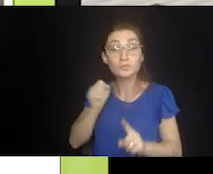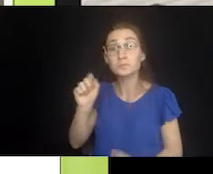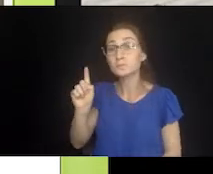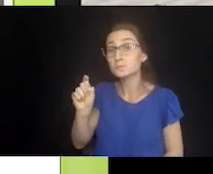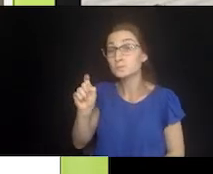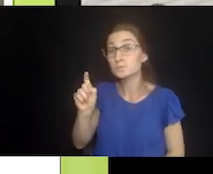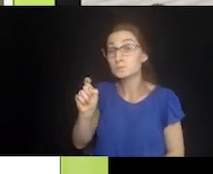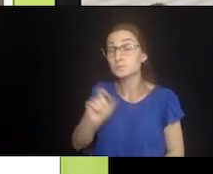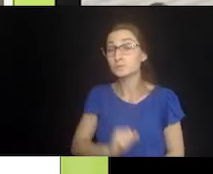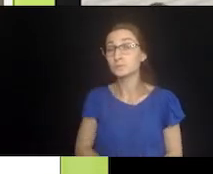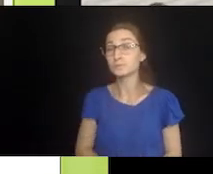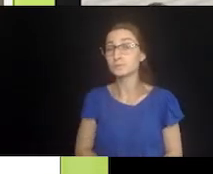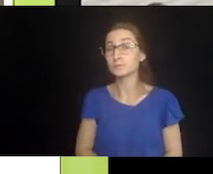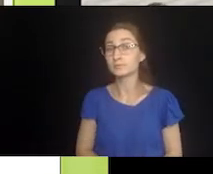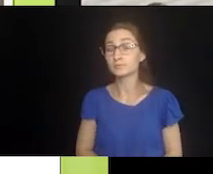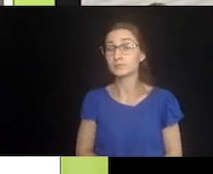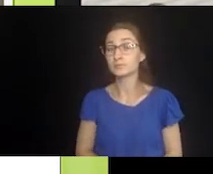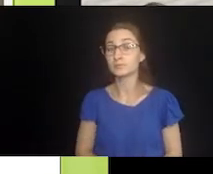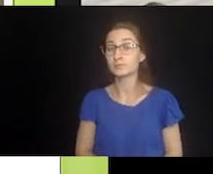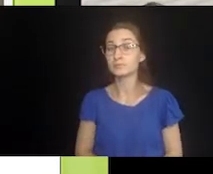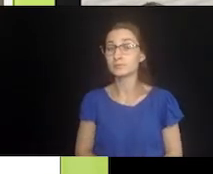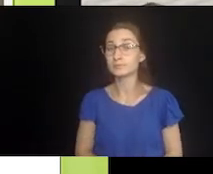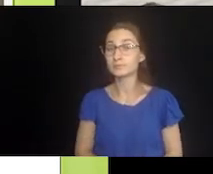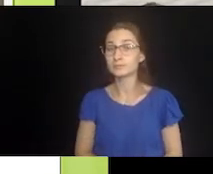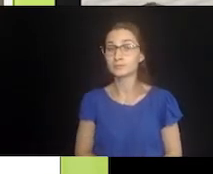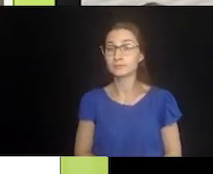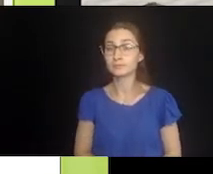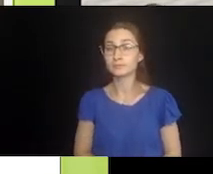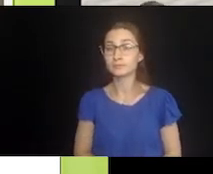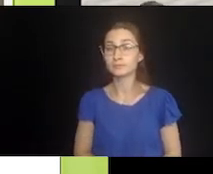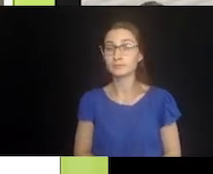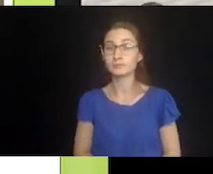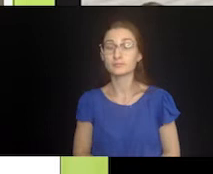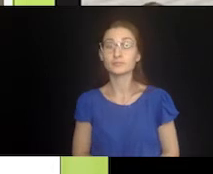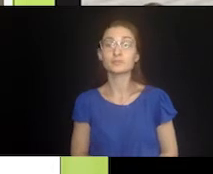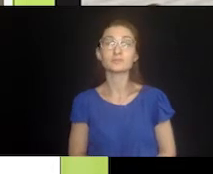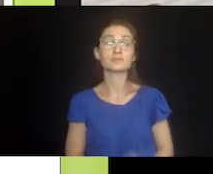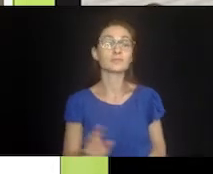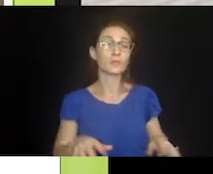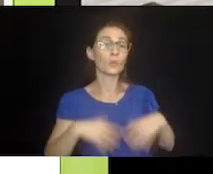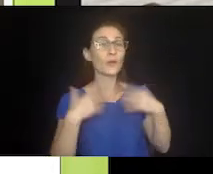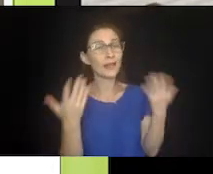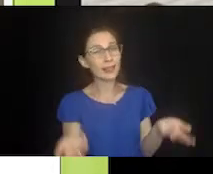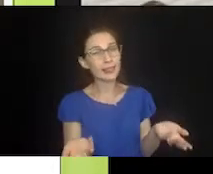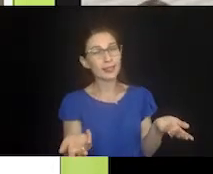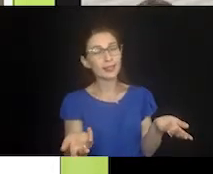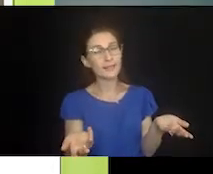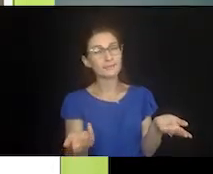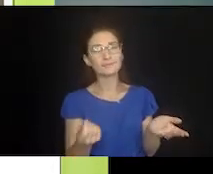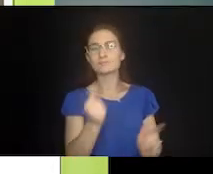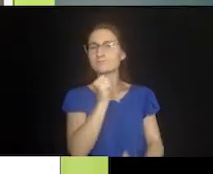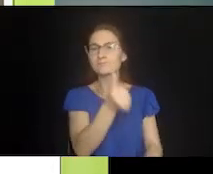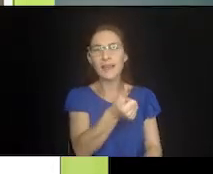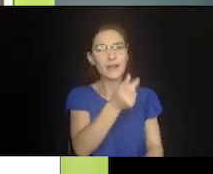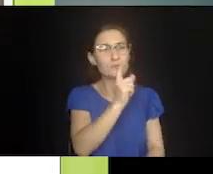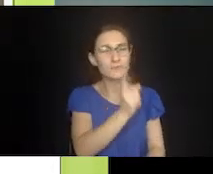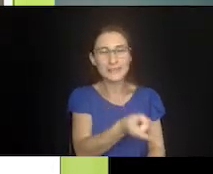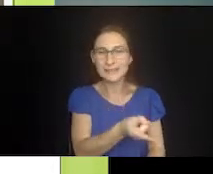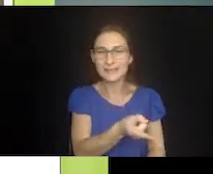issue or something that affects you that you might want to talk about?